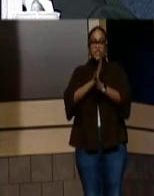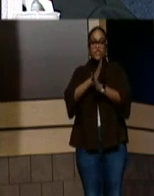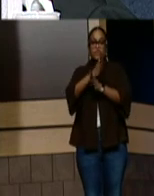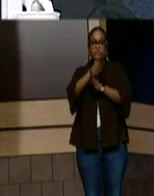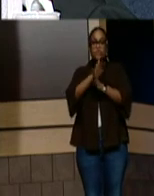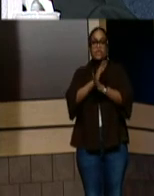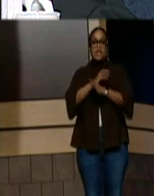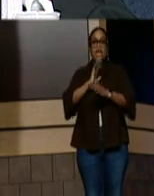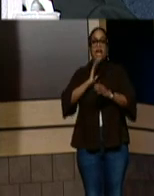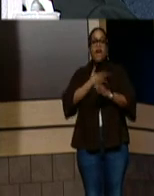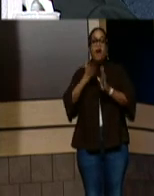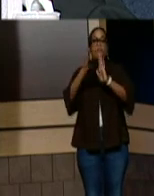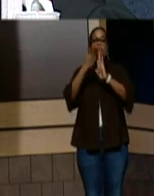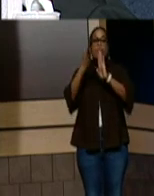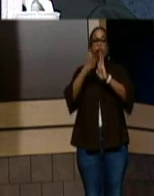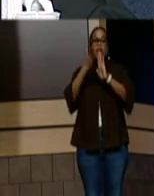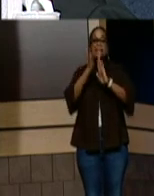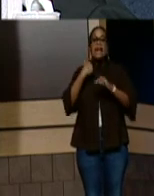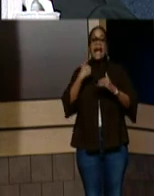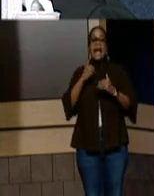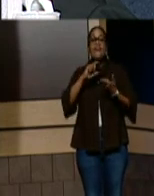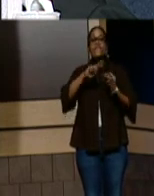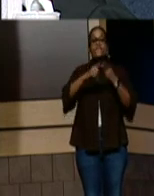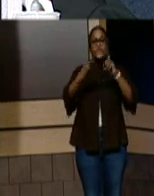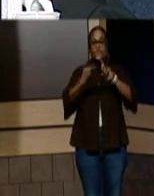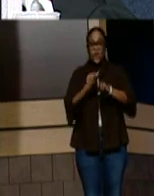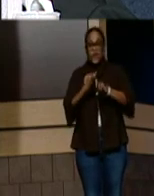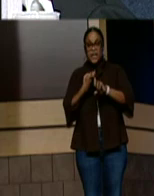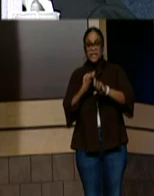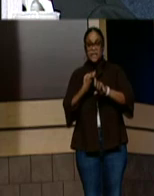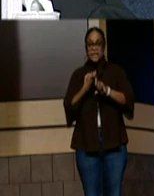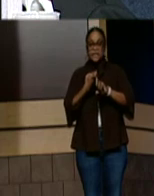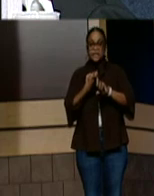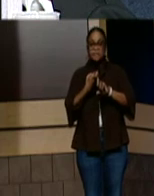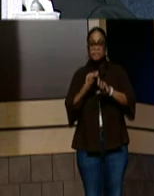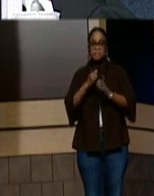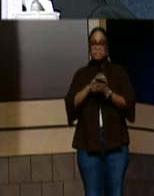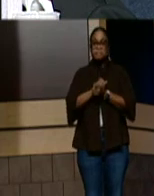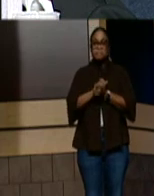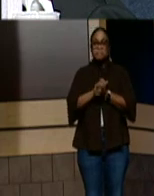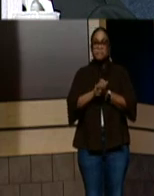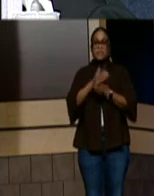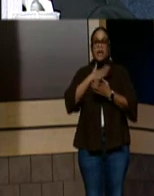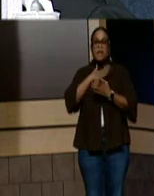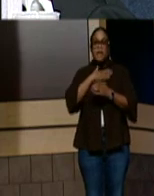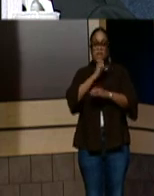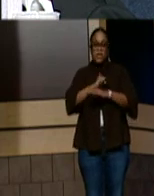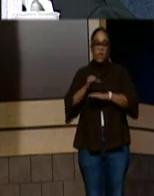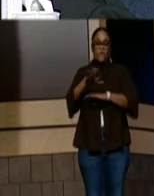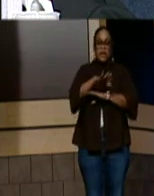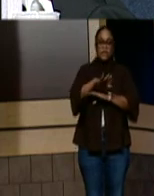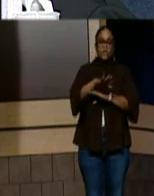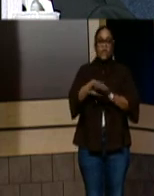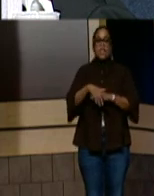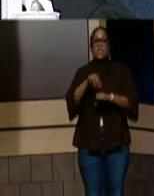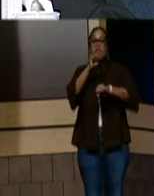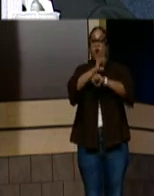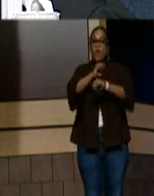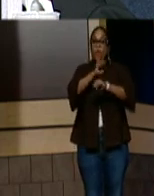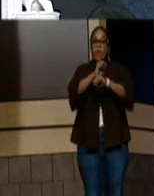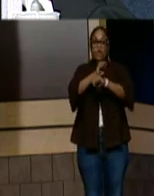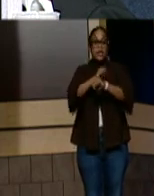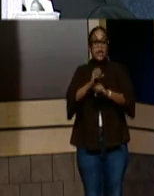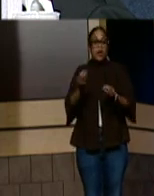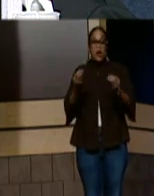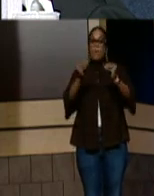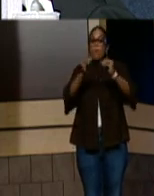I've got friends of mine who have been affected by this. I've got people who are doing 20-hour shifts. They're overworked.